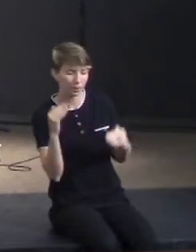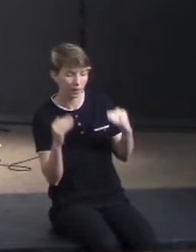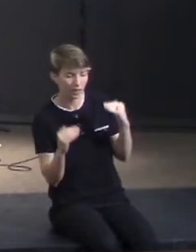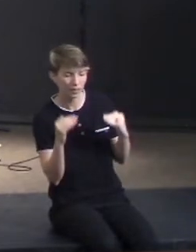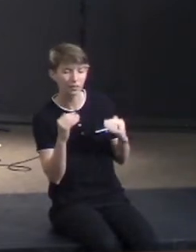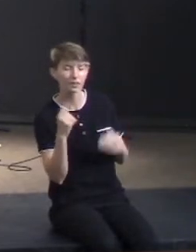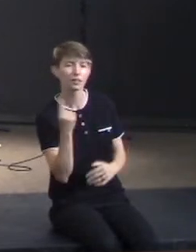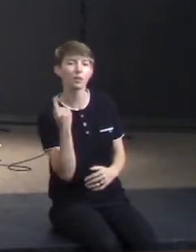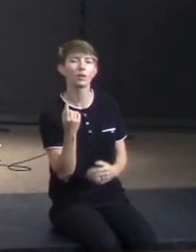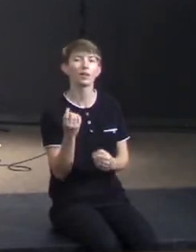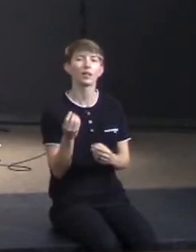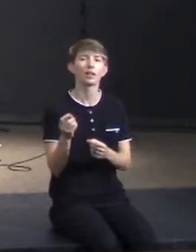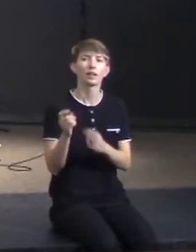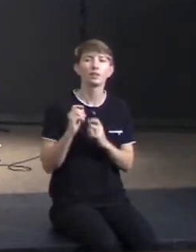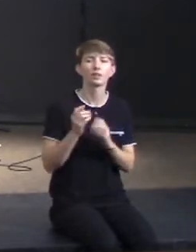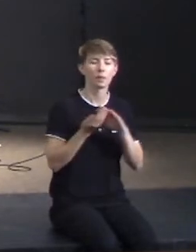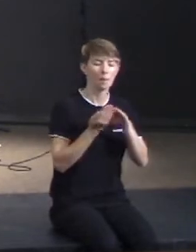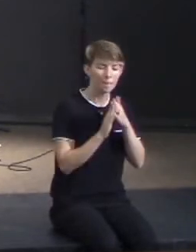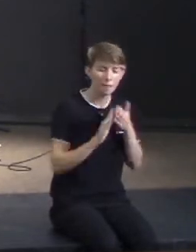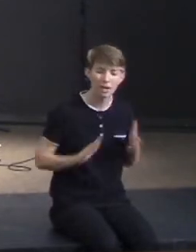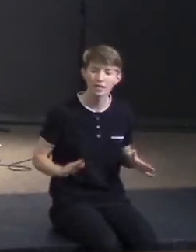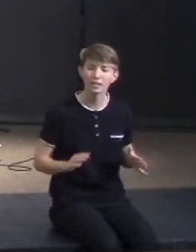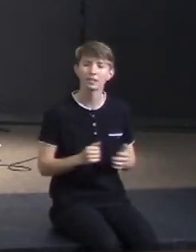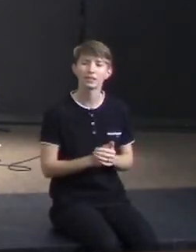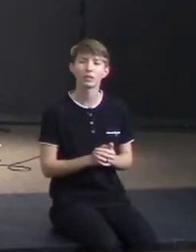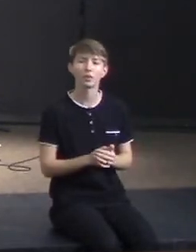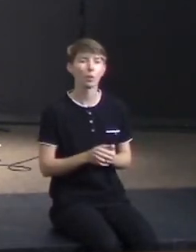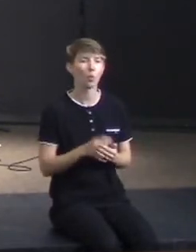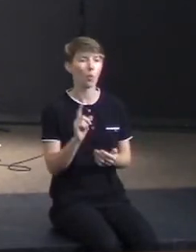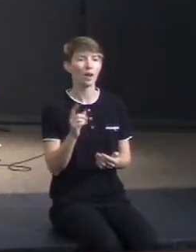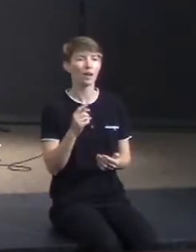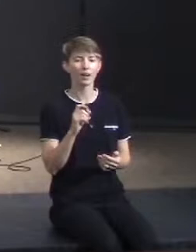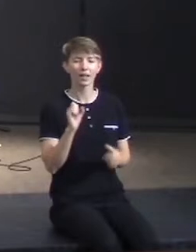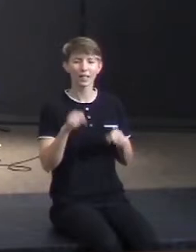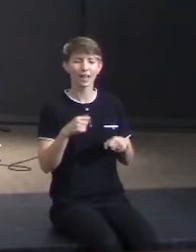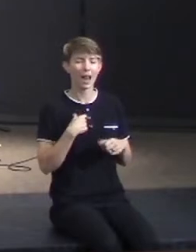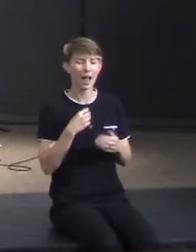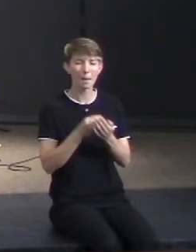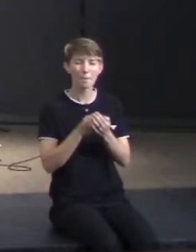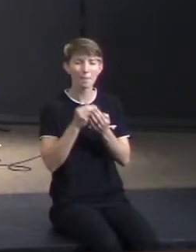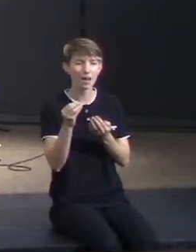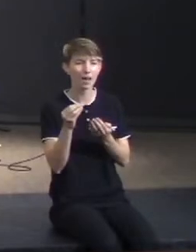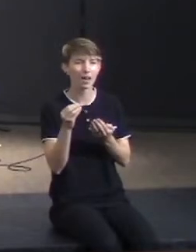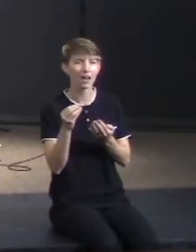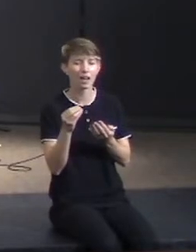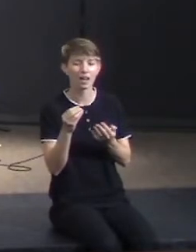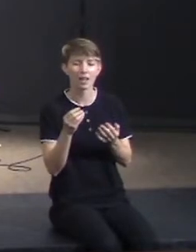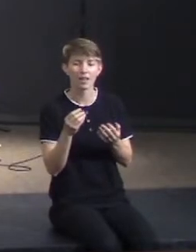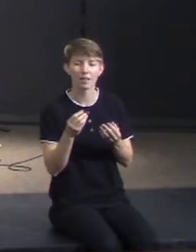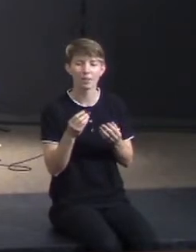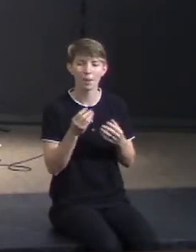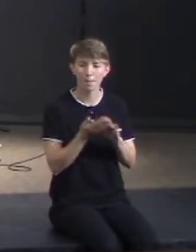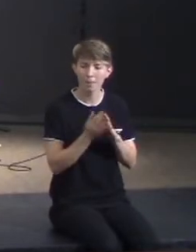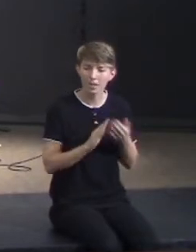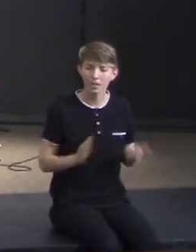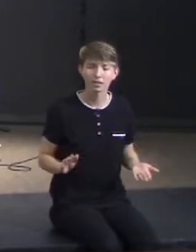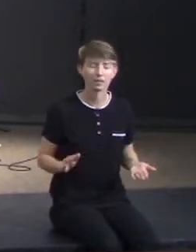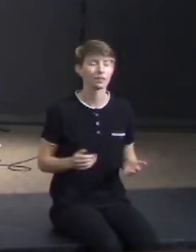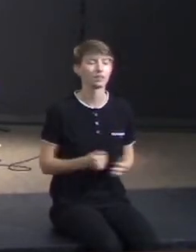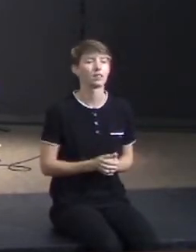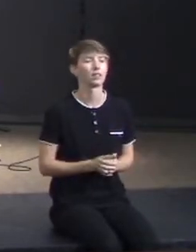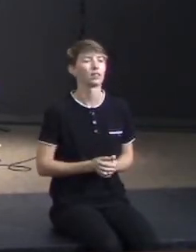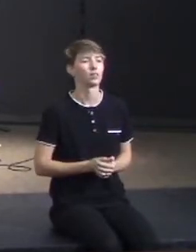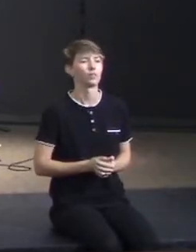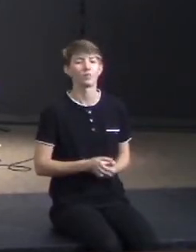show me the place where I can buy some peace? And they're like, oh, no, we don't sell anything like that here. We got